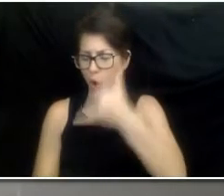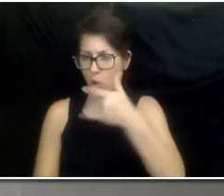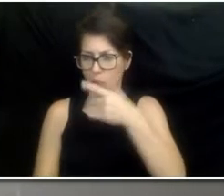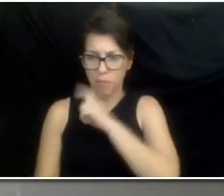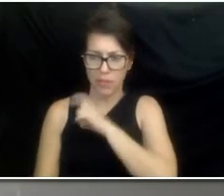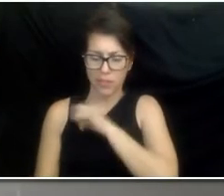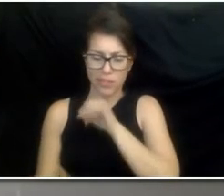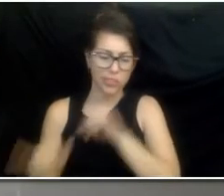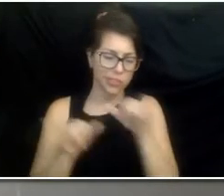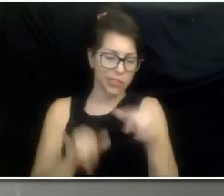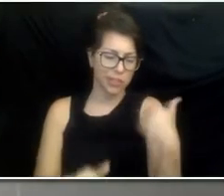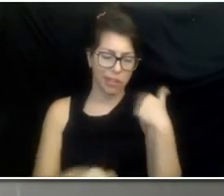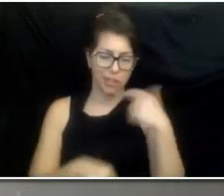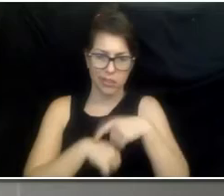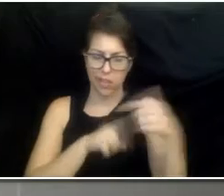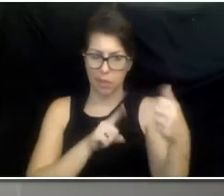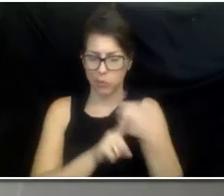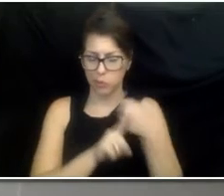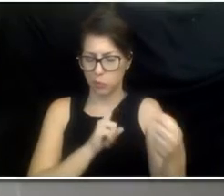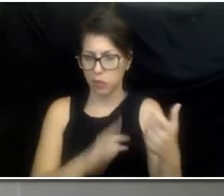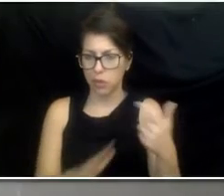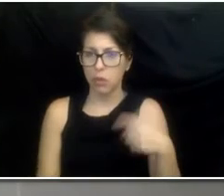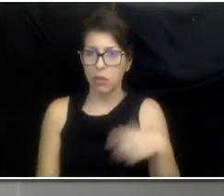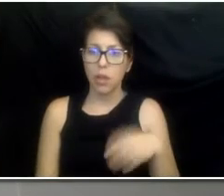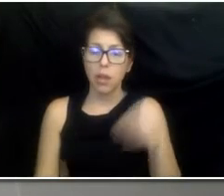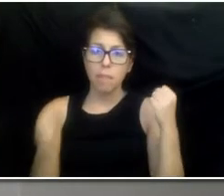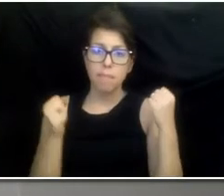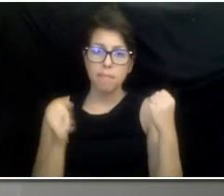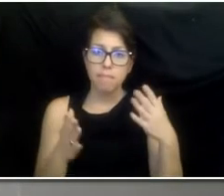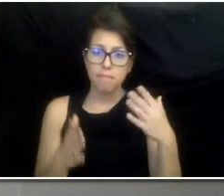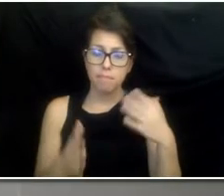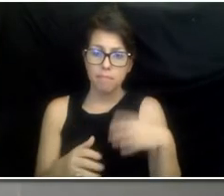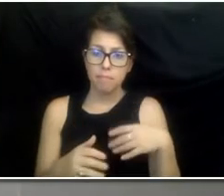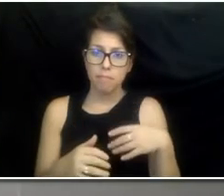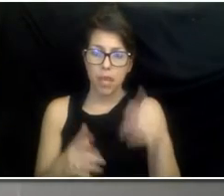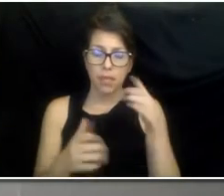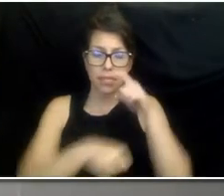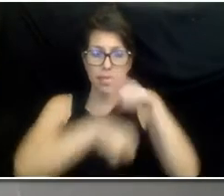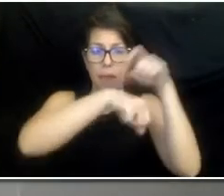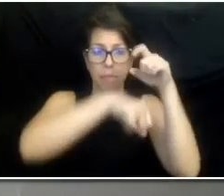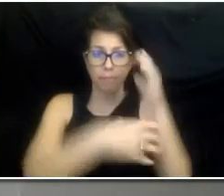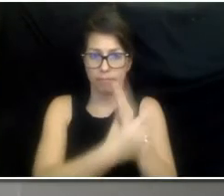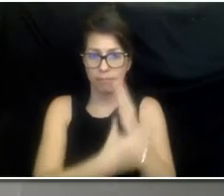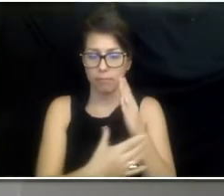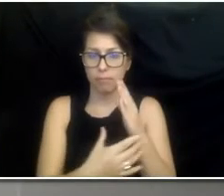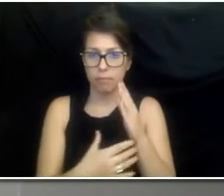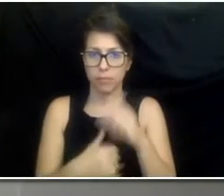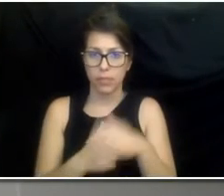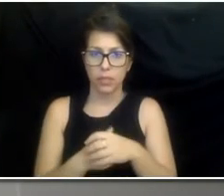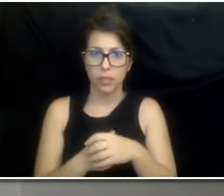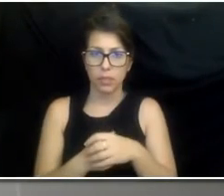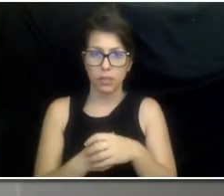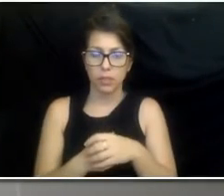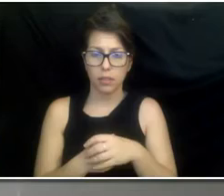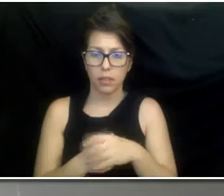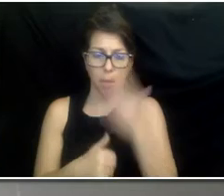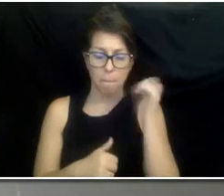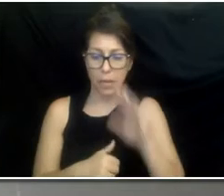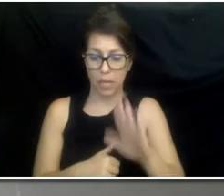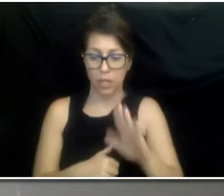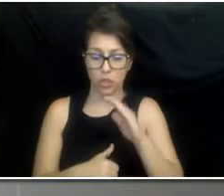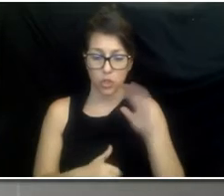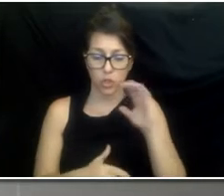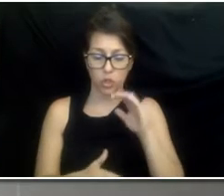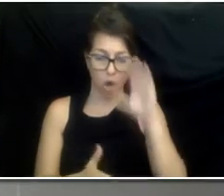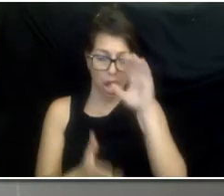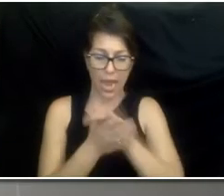her divorce documents so the minute the Court's open we can file and get her on a path to meaningful separation and safety and finally I just want to Echo the